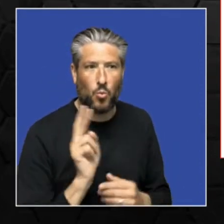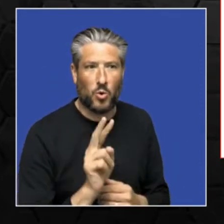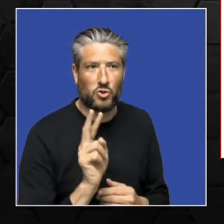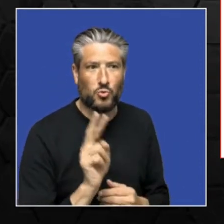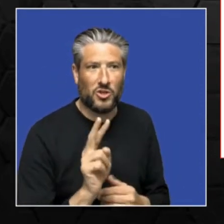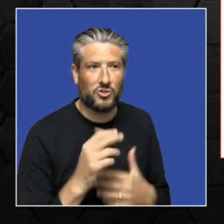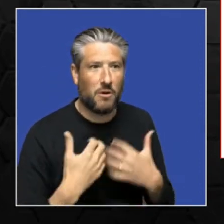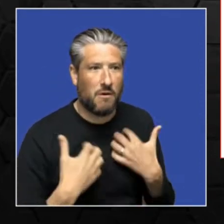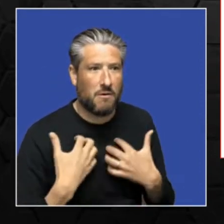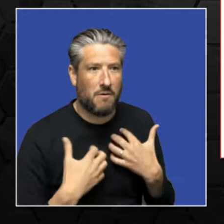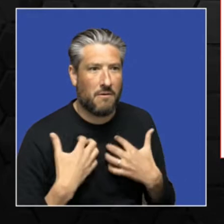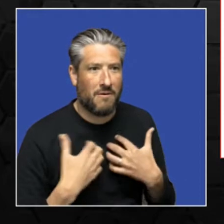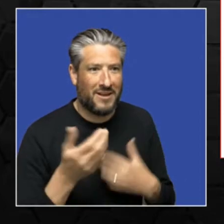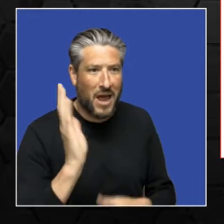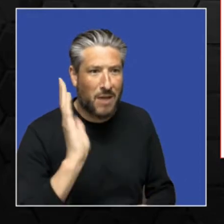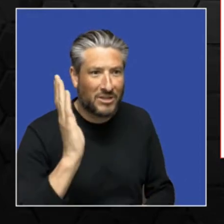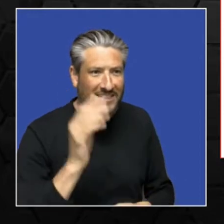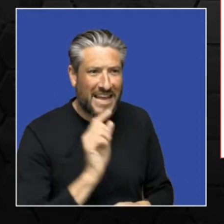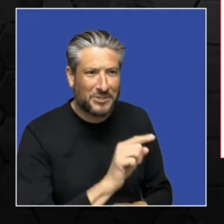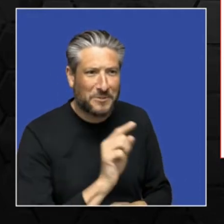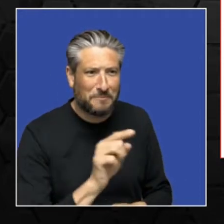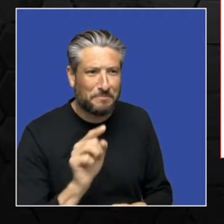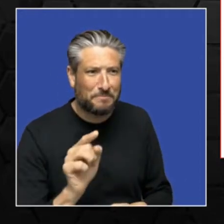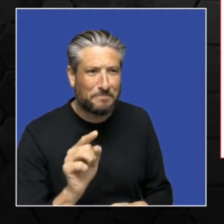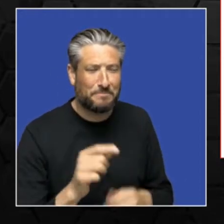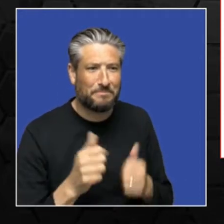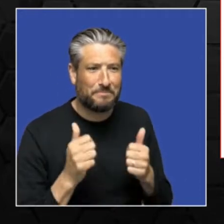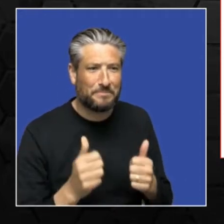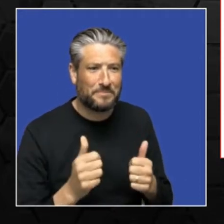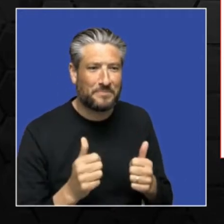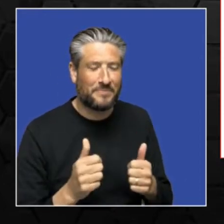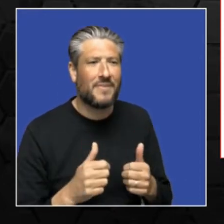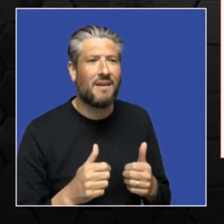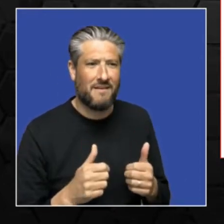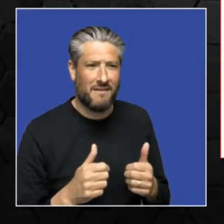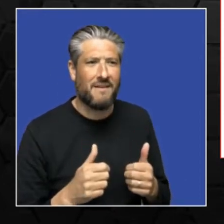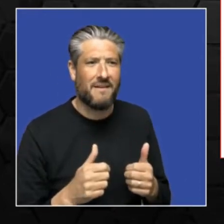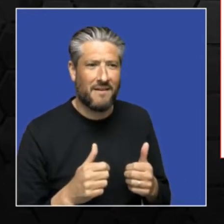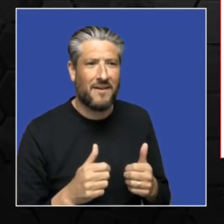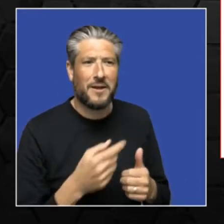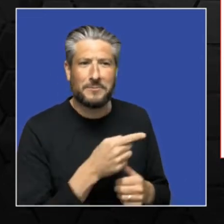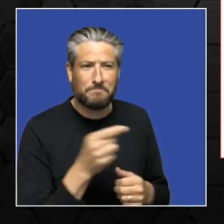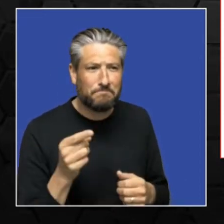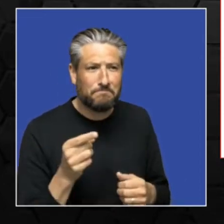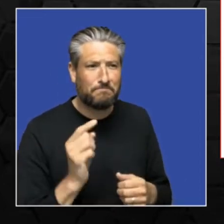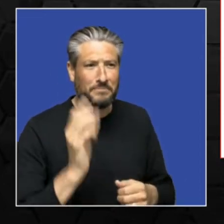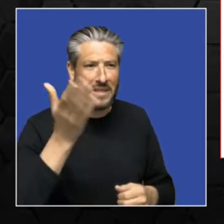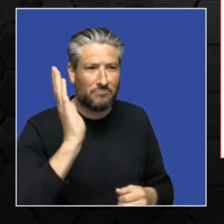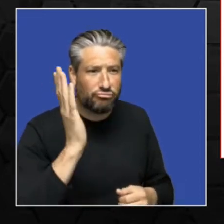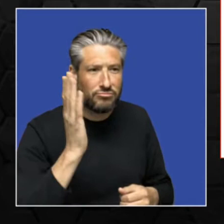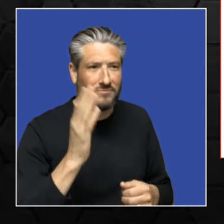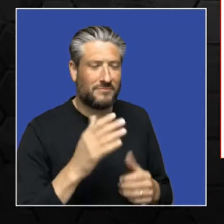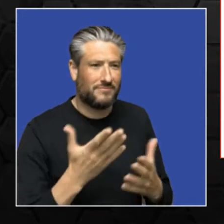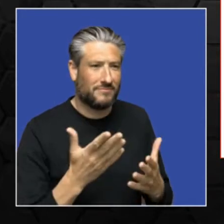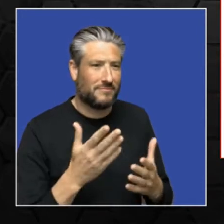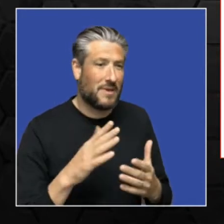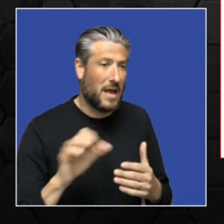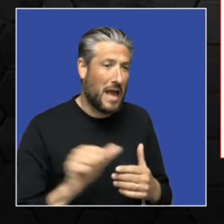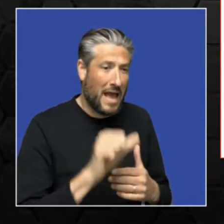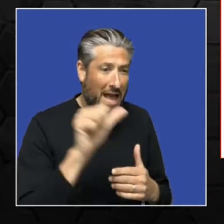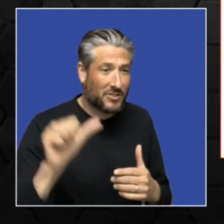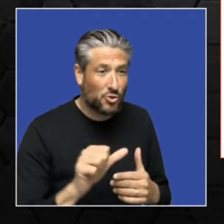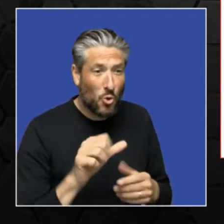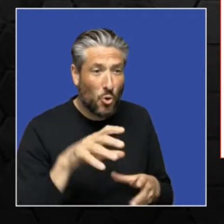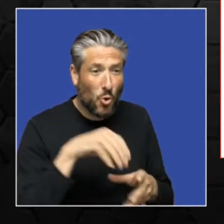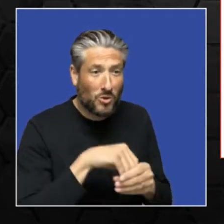And it was really interesting to see how people presented projects on Azure Cognitive Services and the different machine